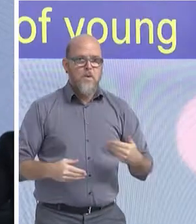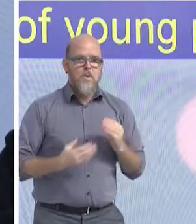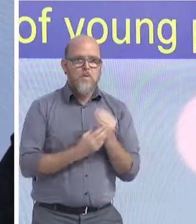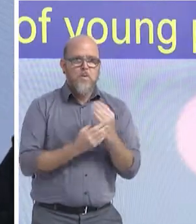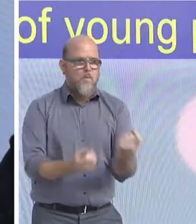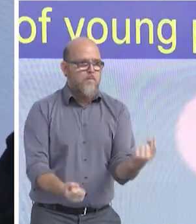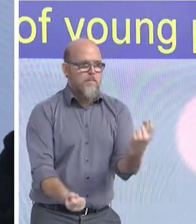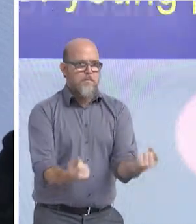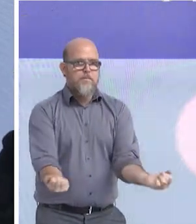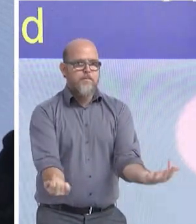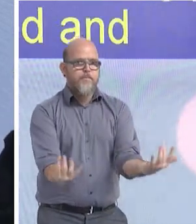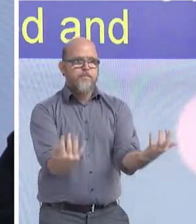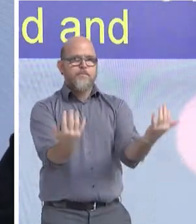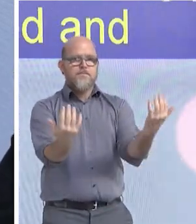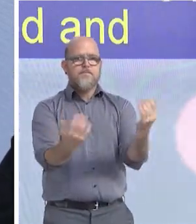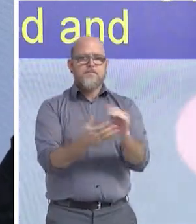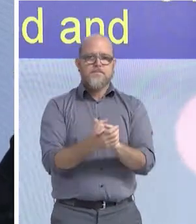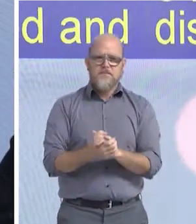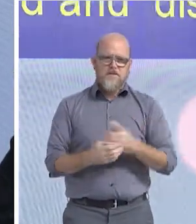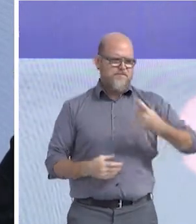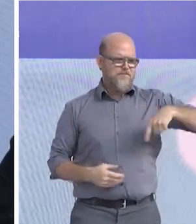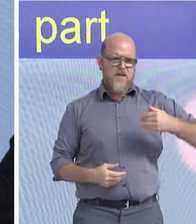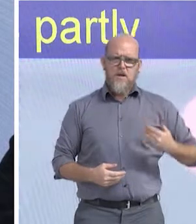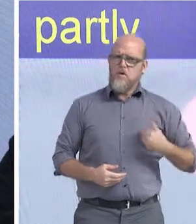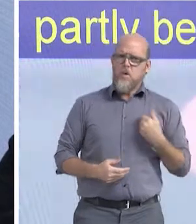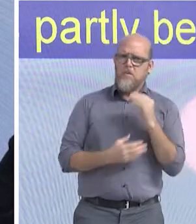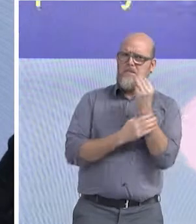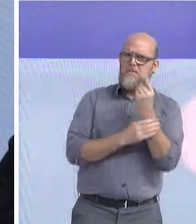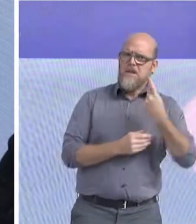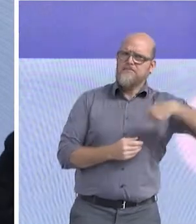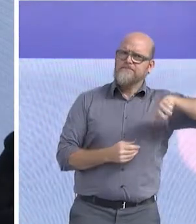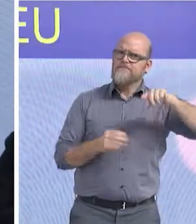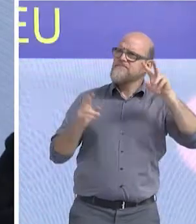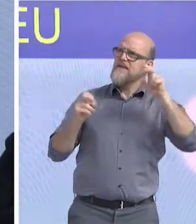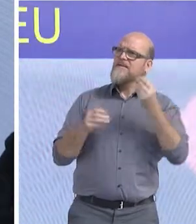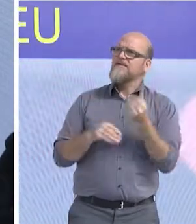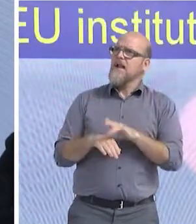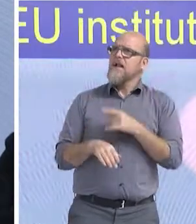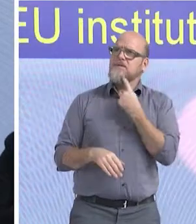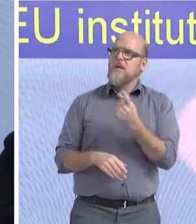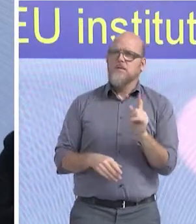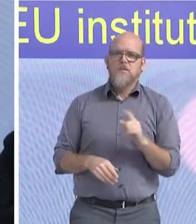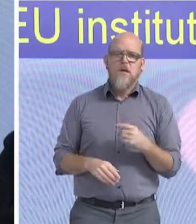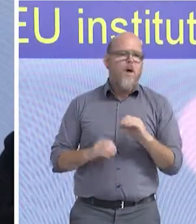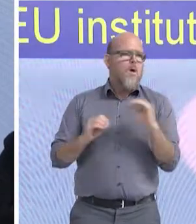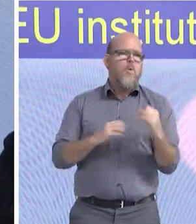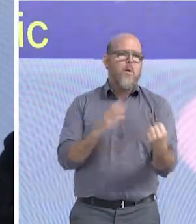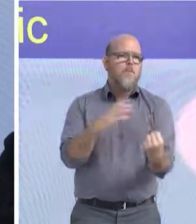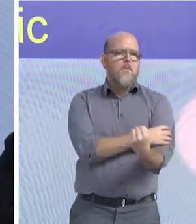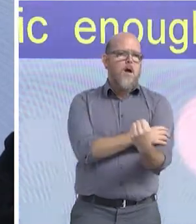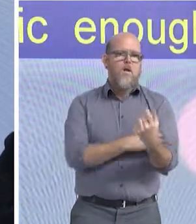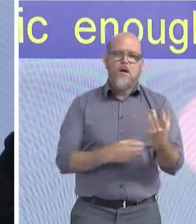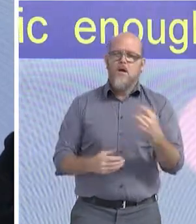partly because they feel that the EU institutions aren't democratic enough, you know, the famous democratic deficit. So you, as the